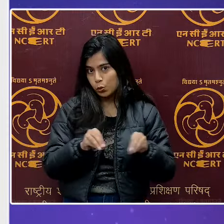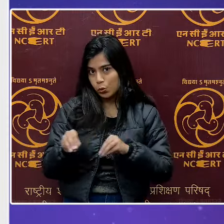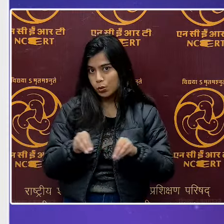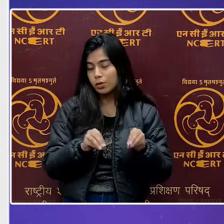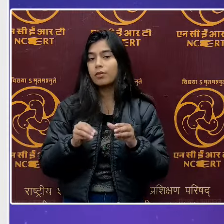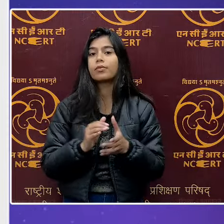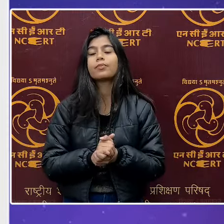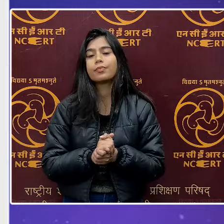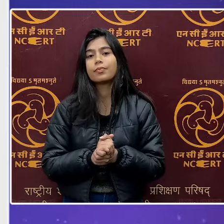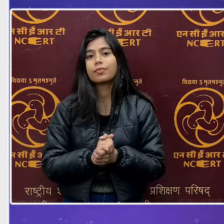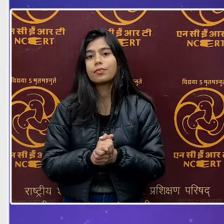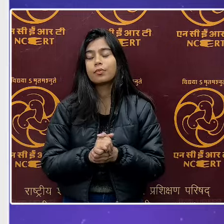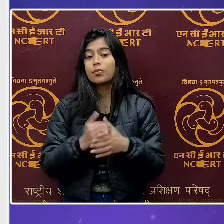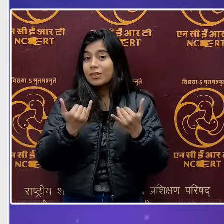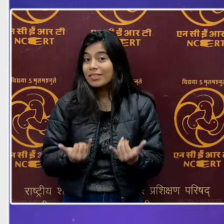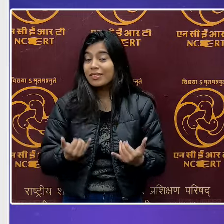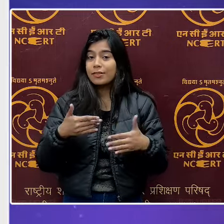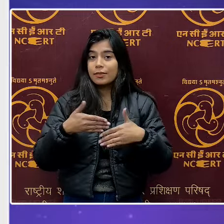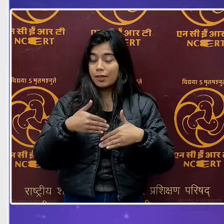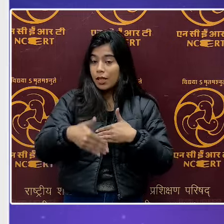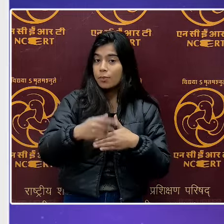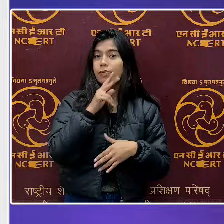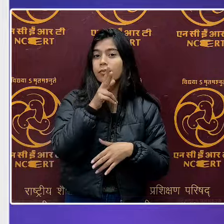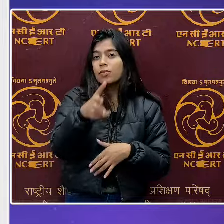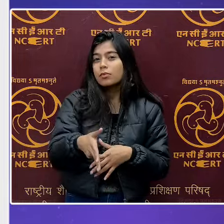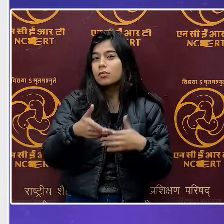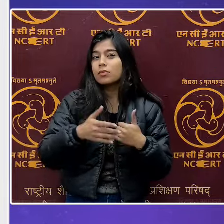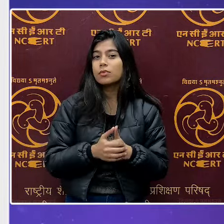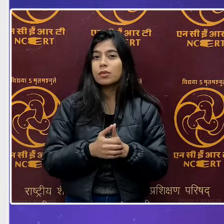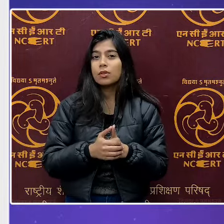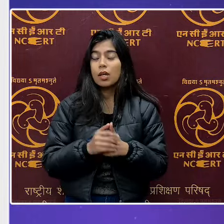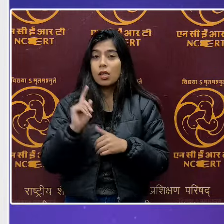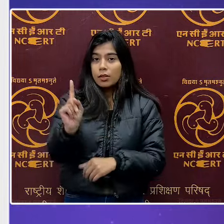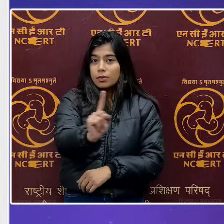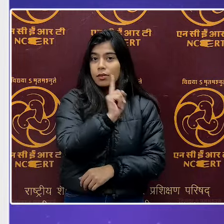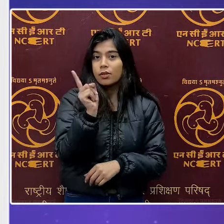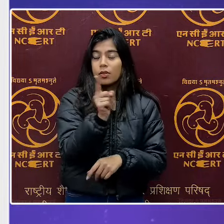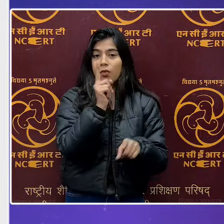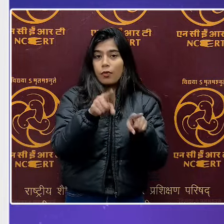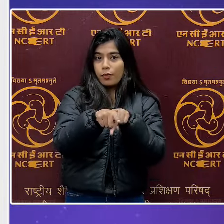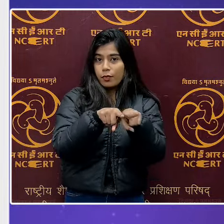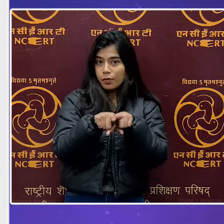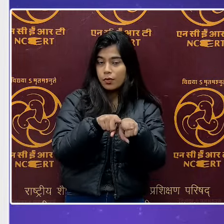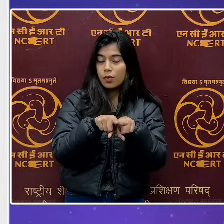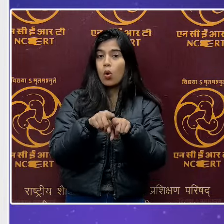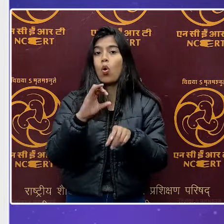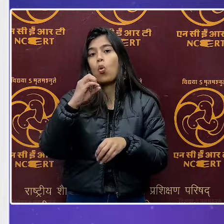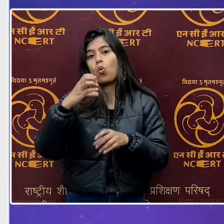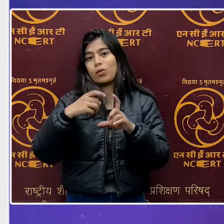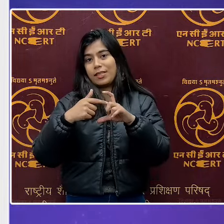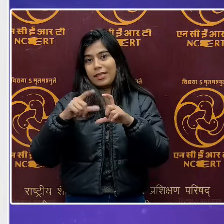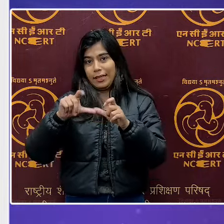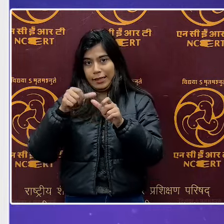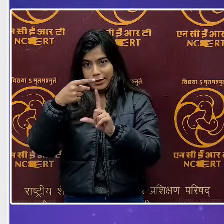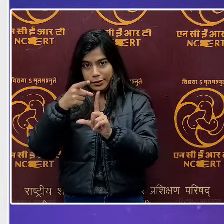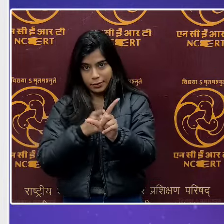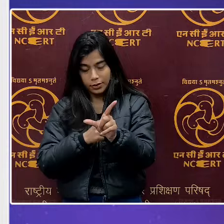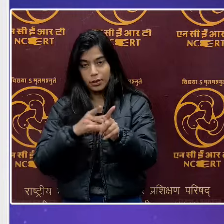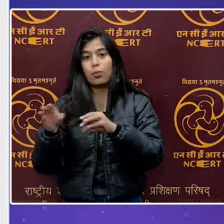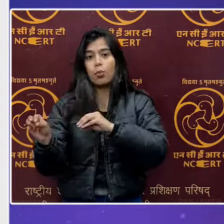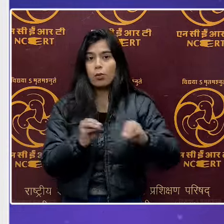oscillatory motion. But now for the time being we can say oscillations of a swing is an example of oscillatory motion.